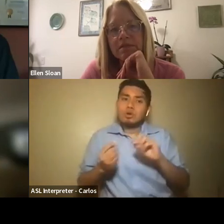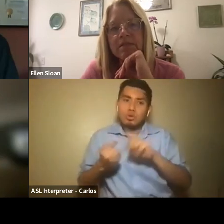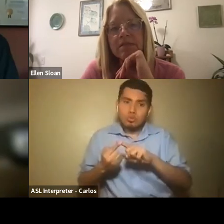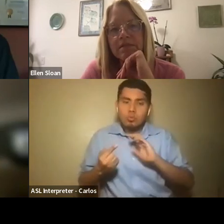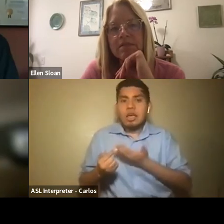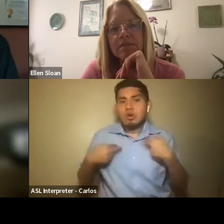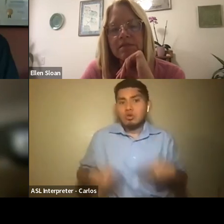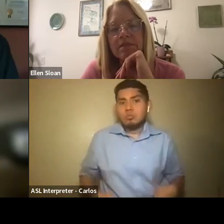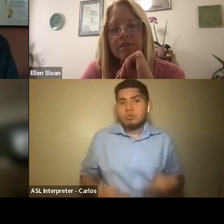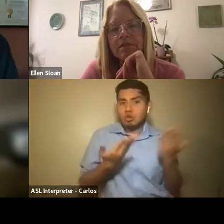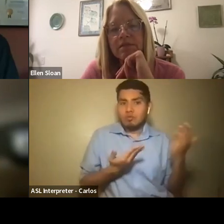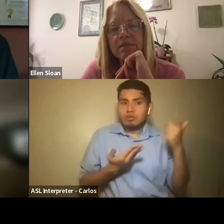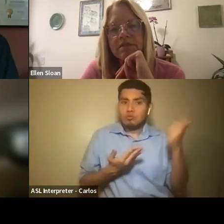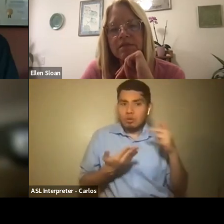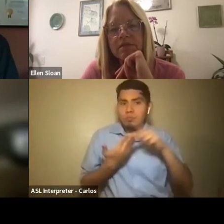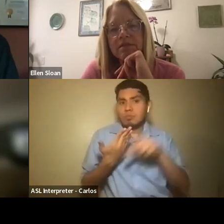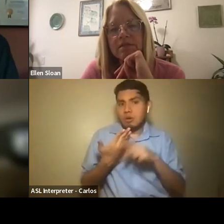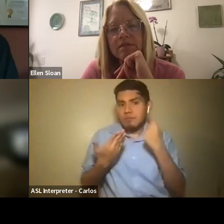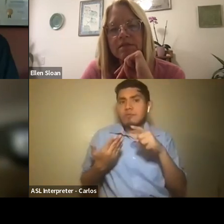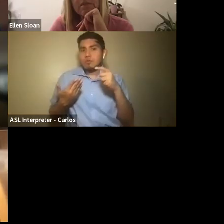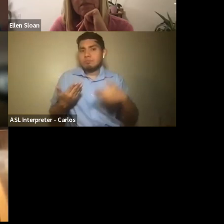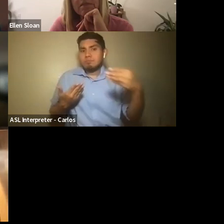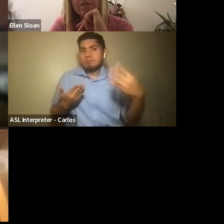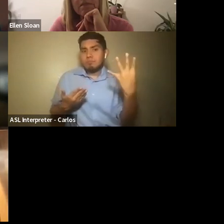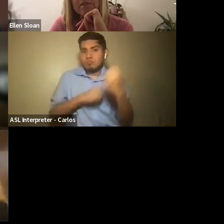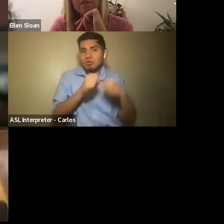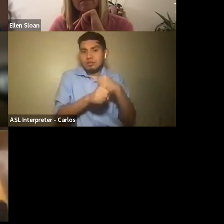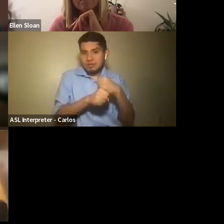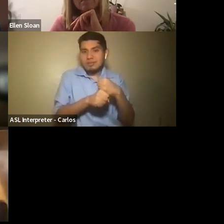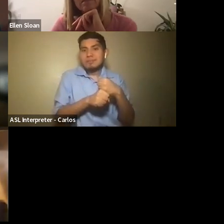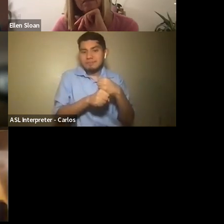program in the next 4 years. I think it's